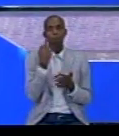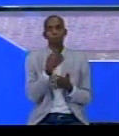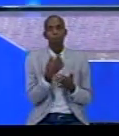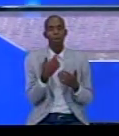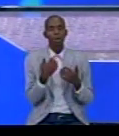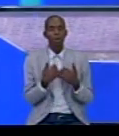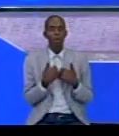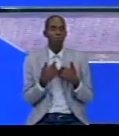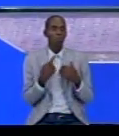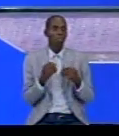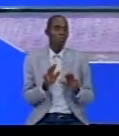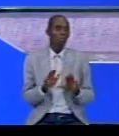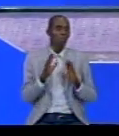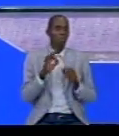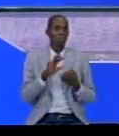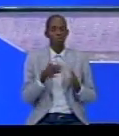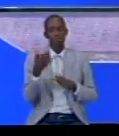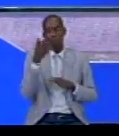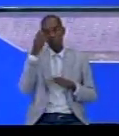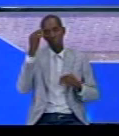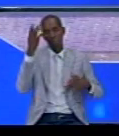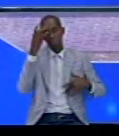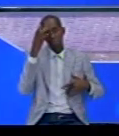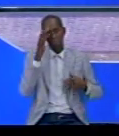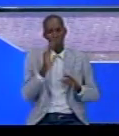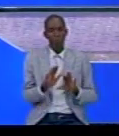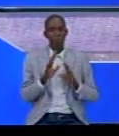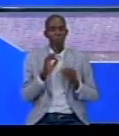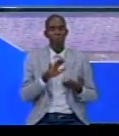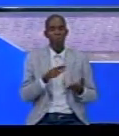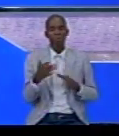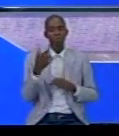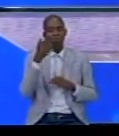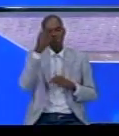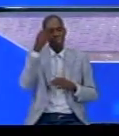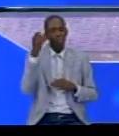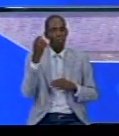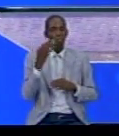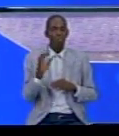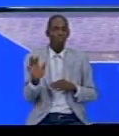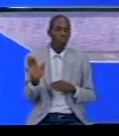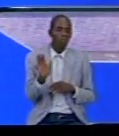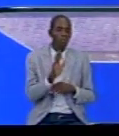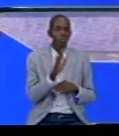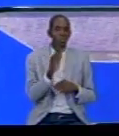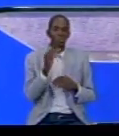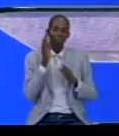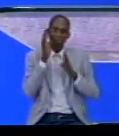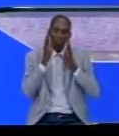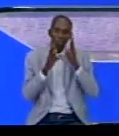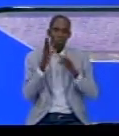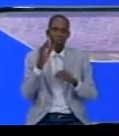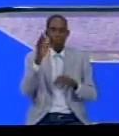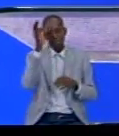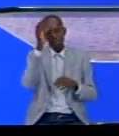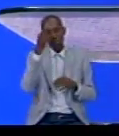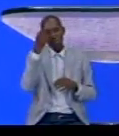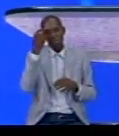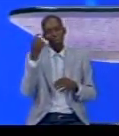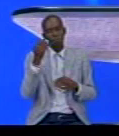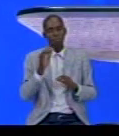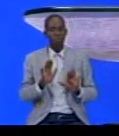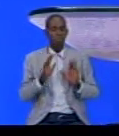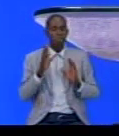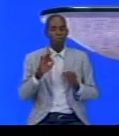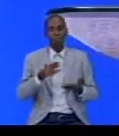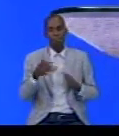a fear of death because of sickness, or fear of death because of the harassment of the devil, or fear of death